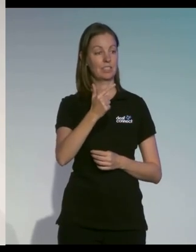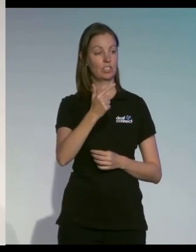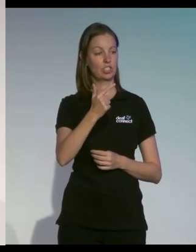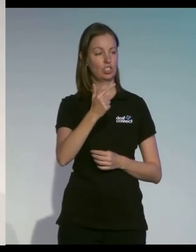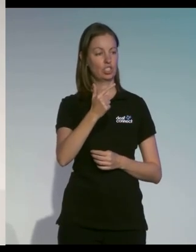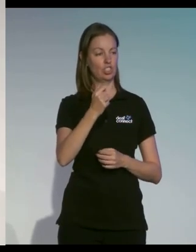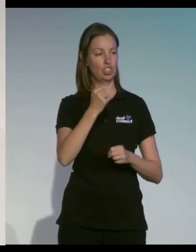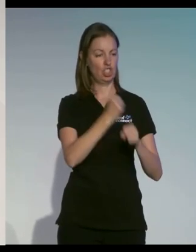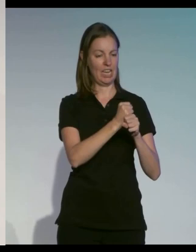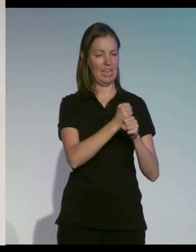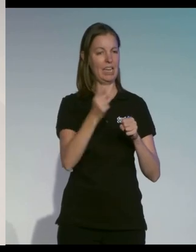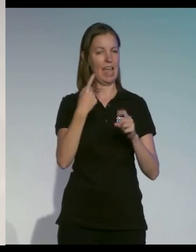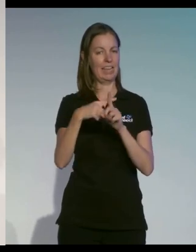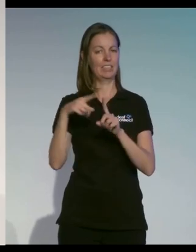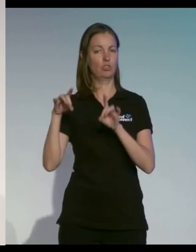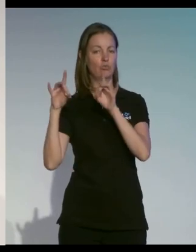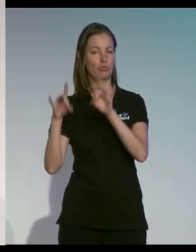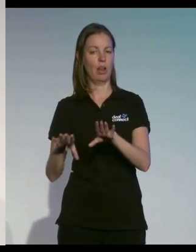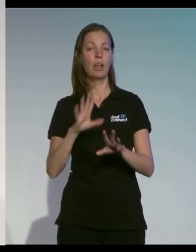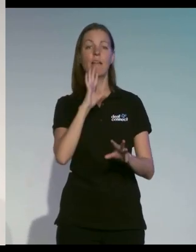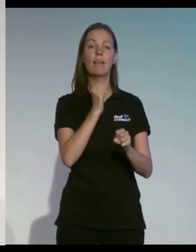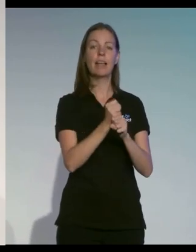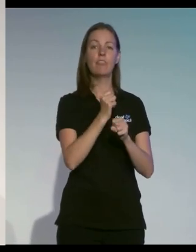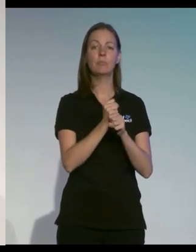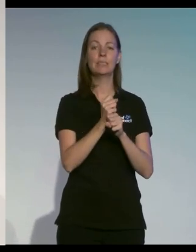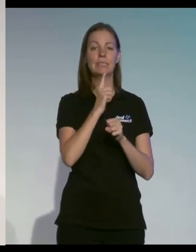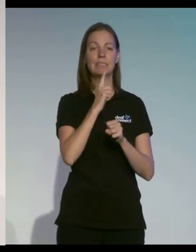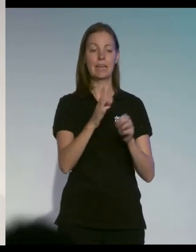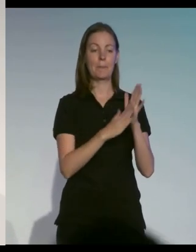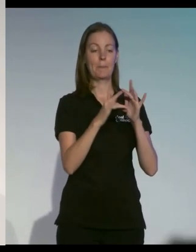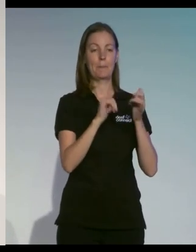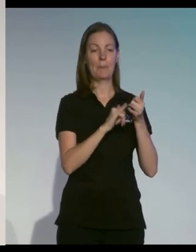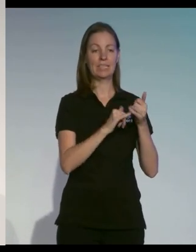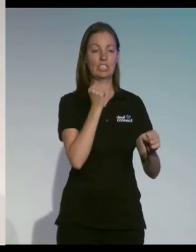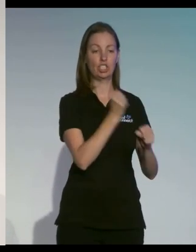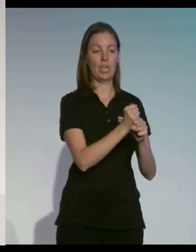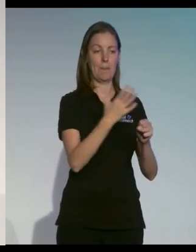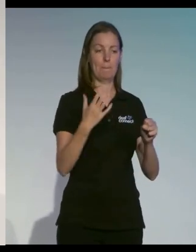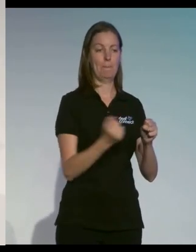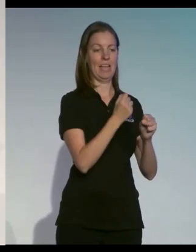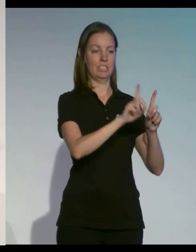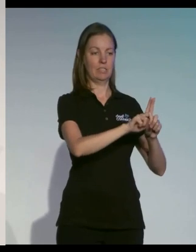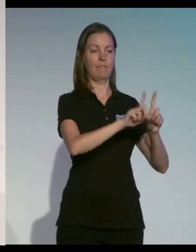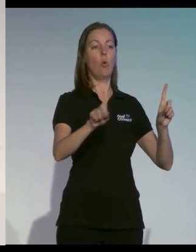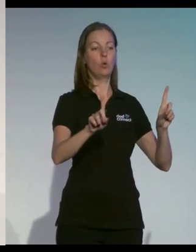Australia, where the government requiring Miss G to get a divorce from